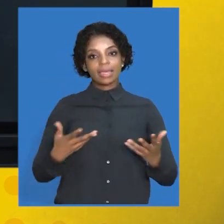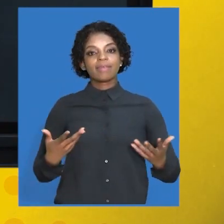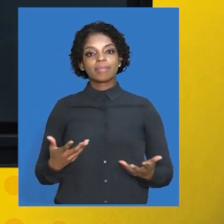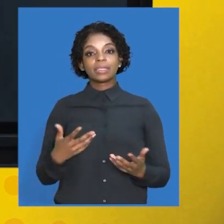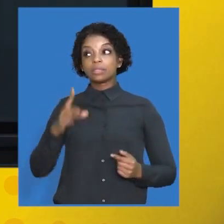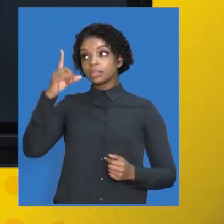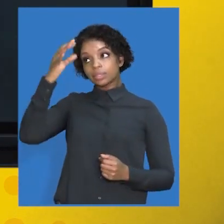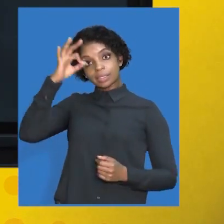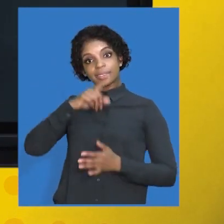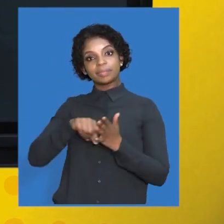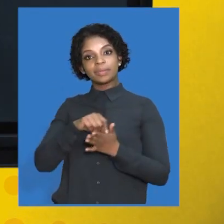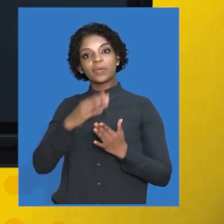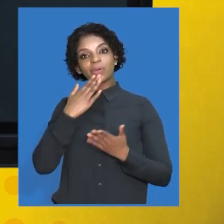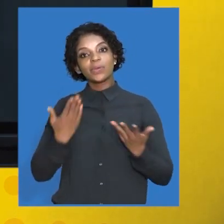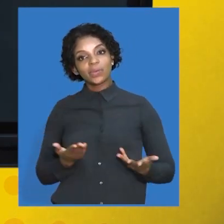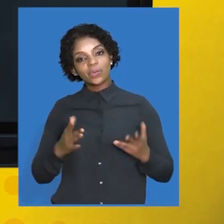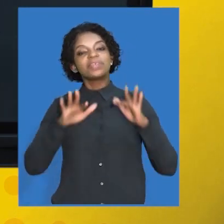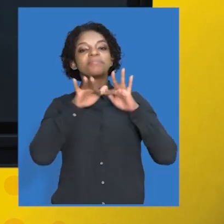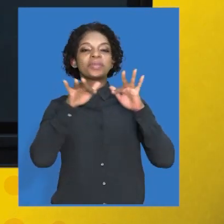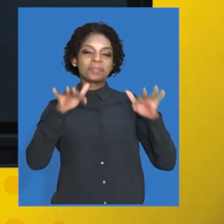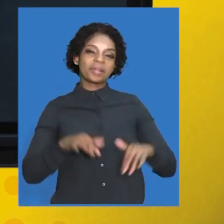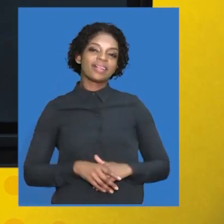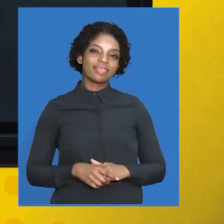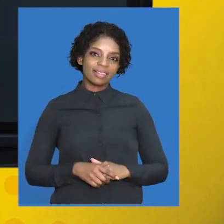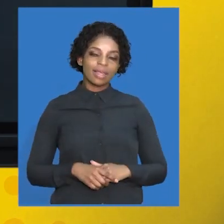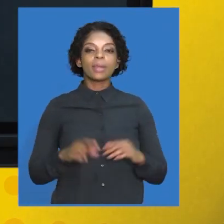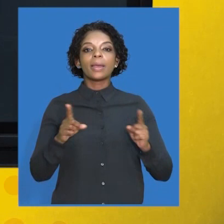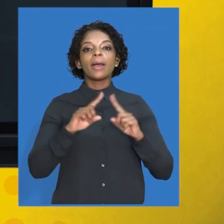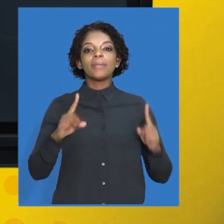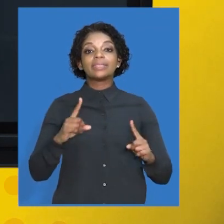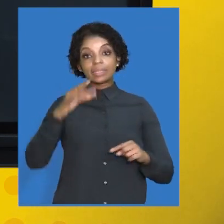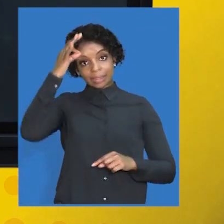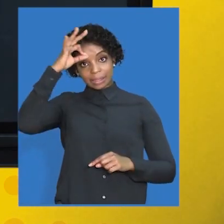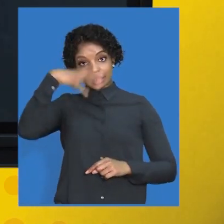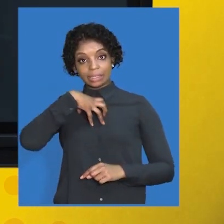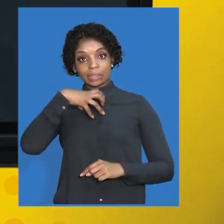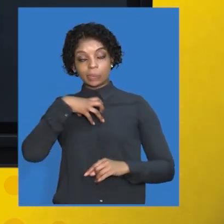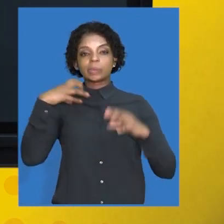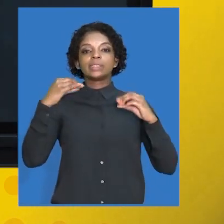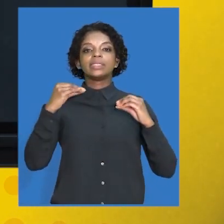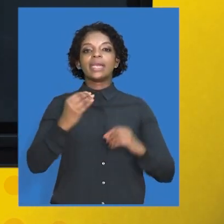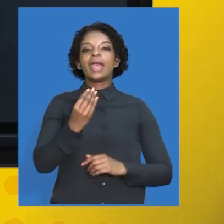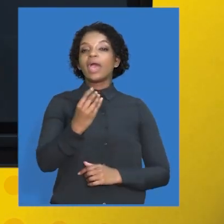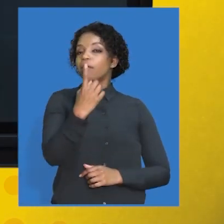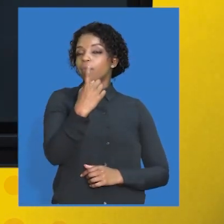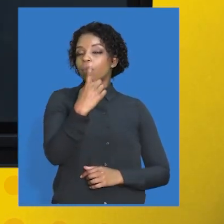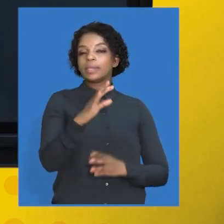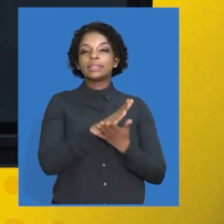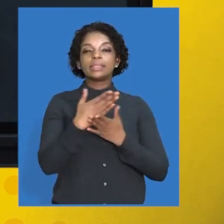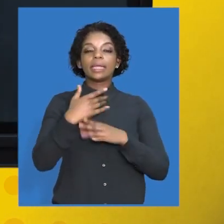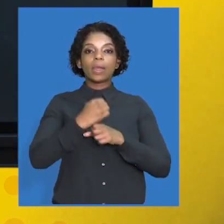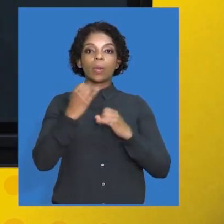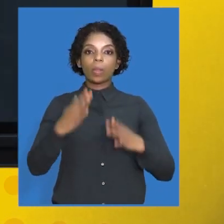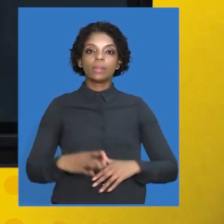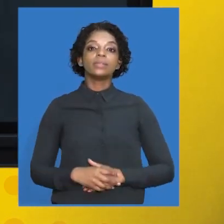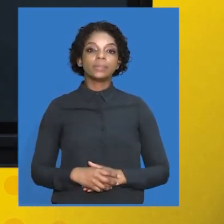people. All right. However, a state-owned enterprise has only one shareholder, and that's the government. Where a lot of you